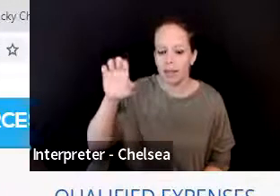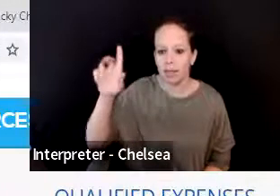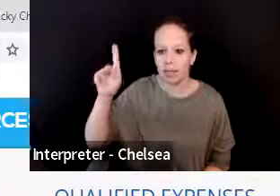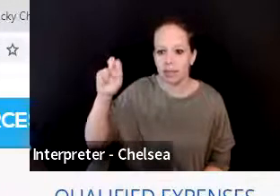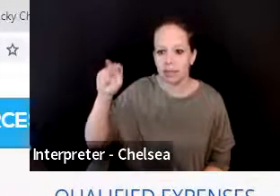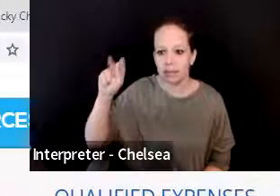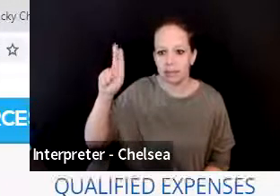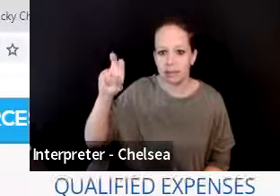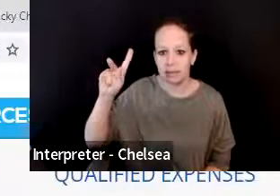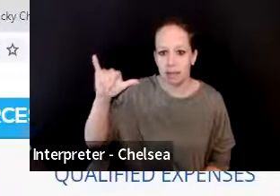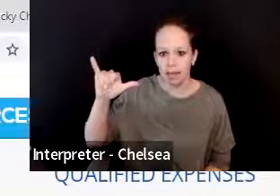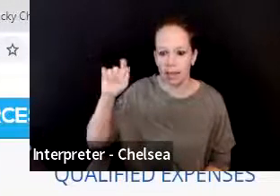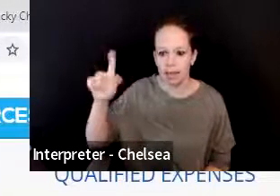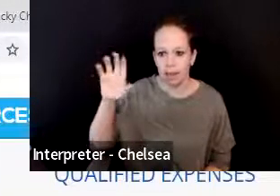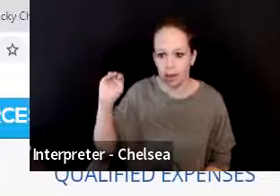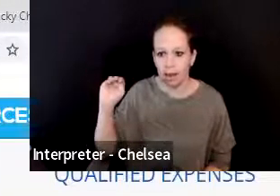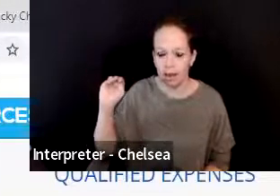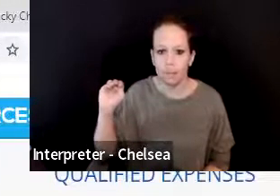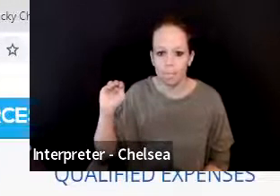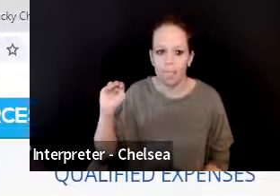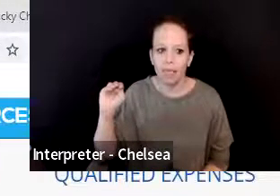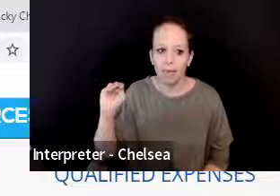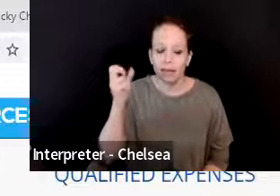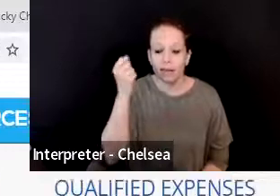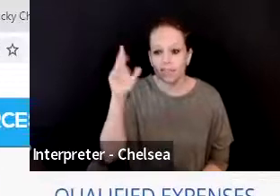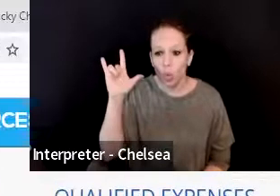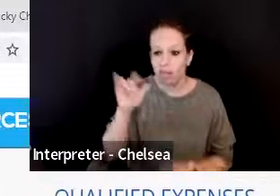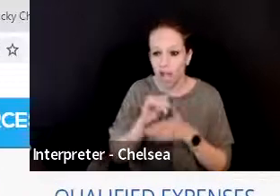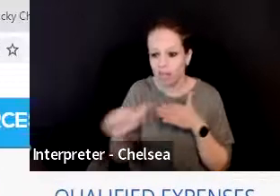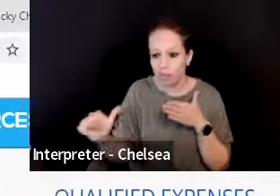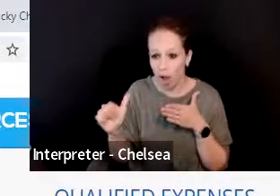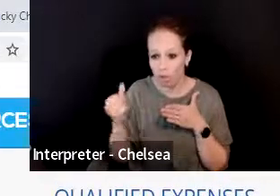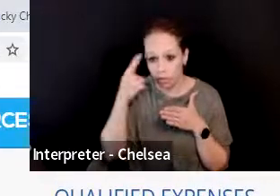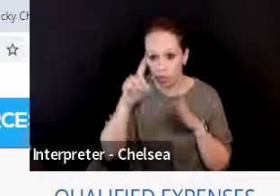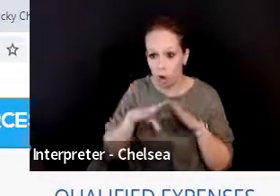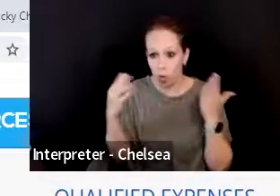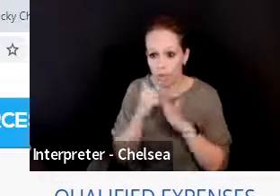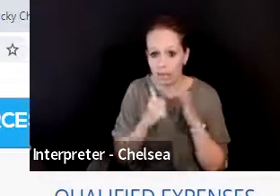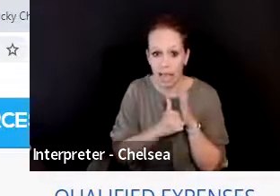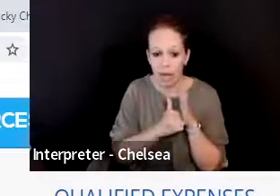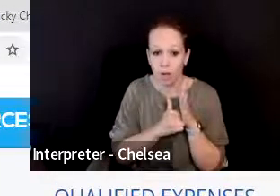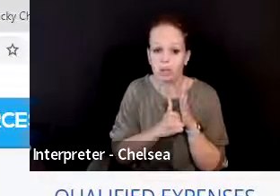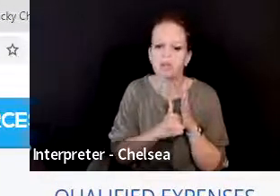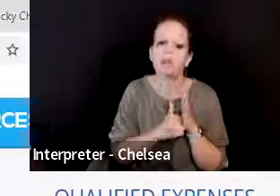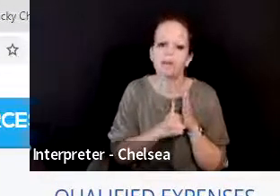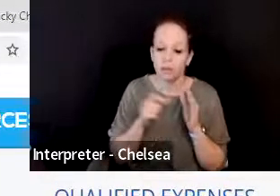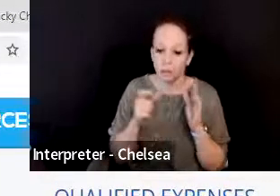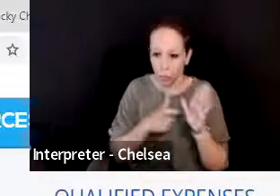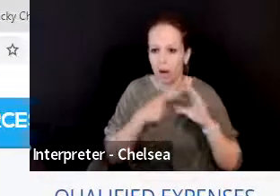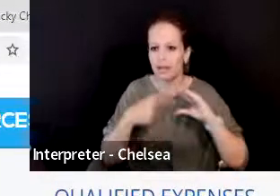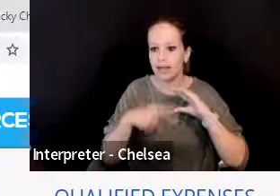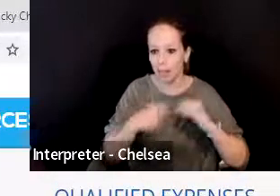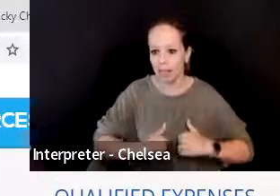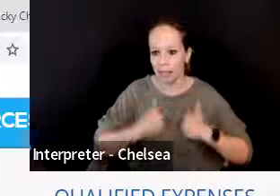Chelsea.com. And it takes $25 to open an account. It will take an email address and of course